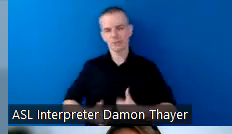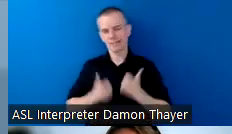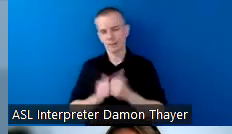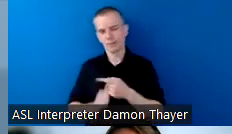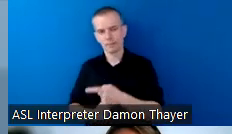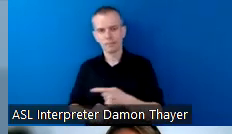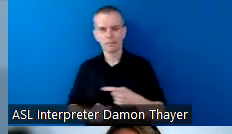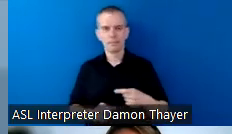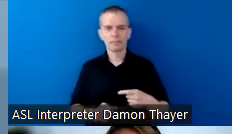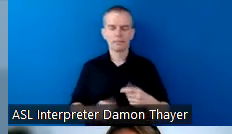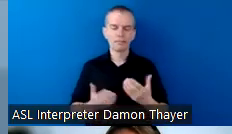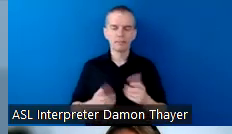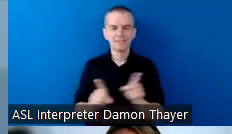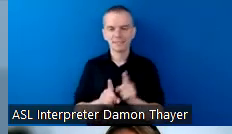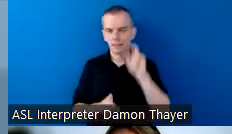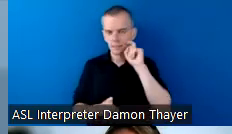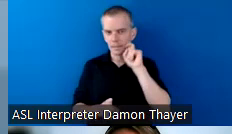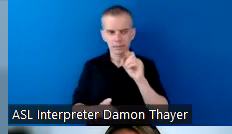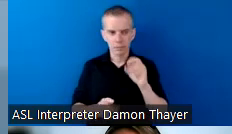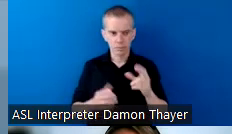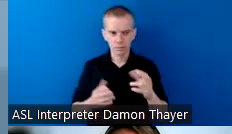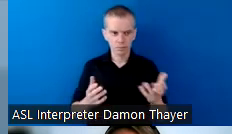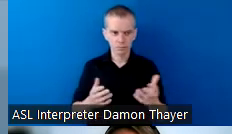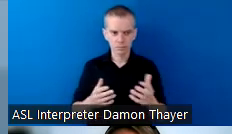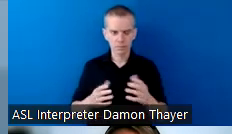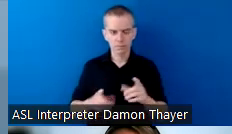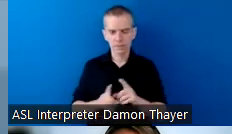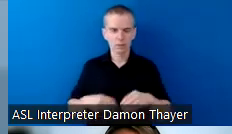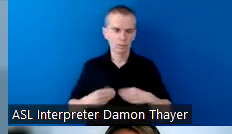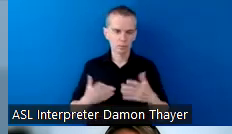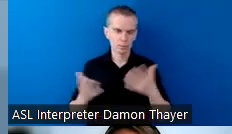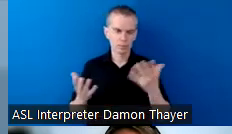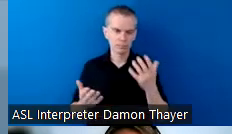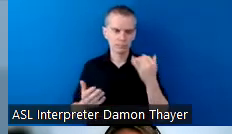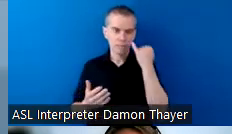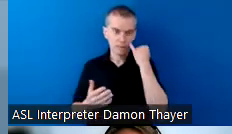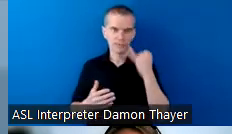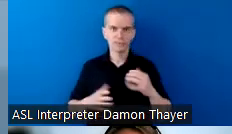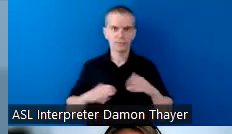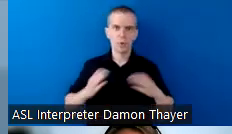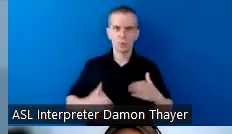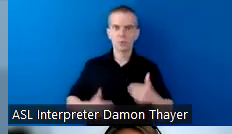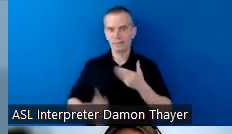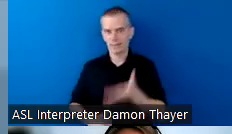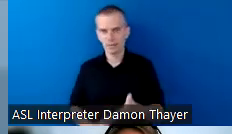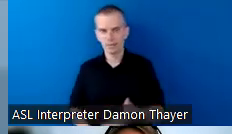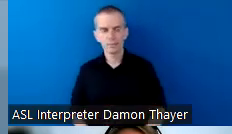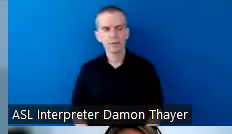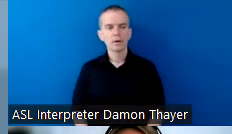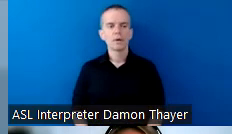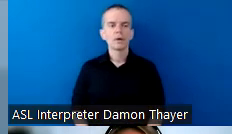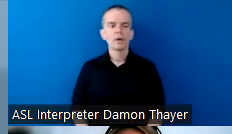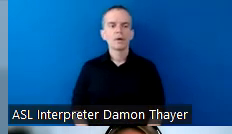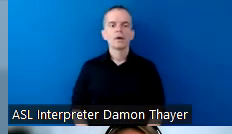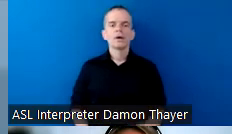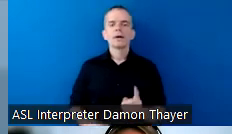be the same sex or whatever as the owner, if the owner is an occupant. You cannot cause another person to